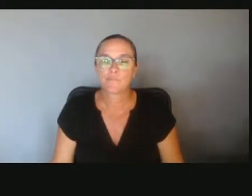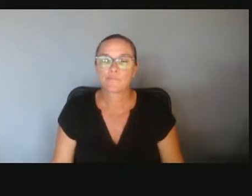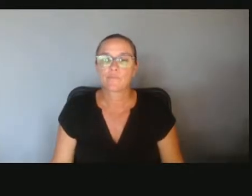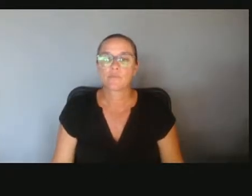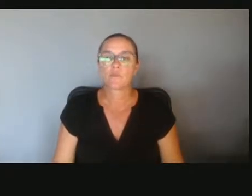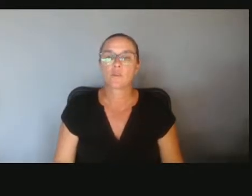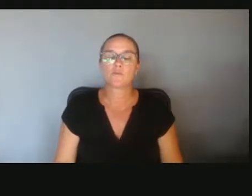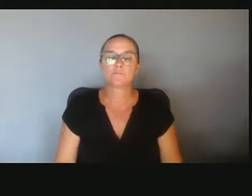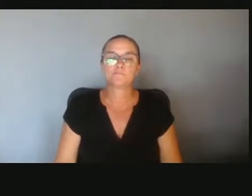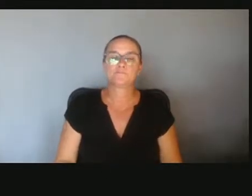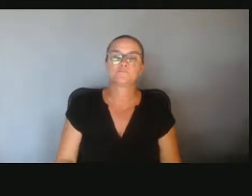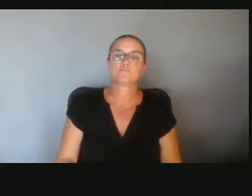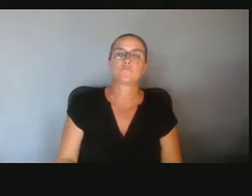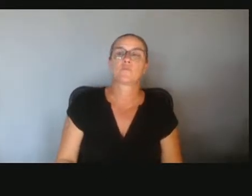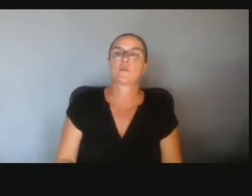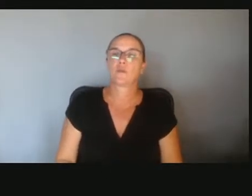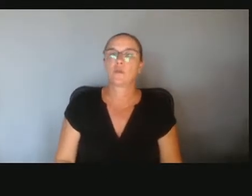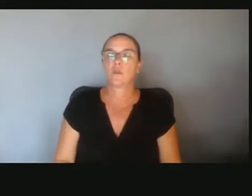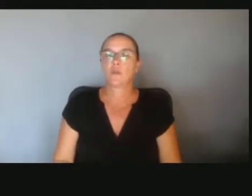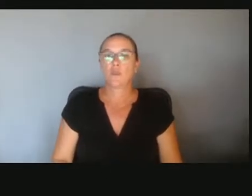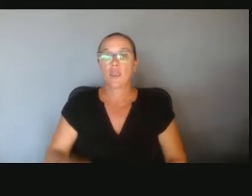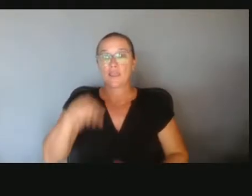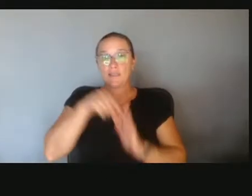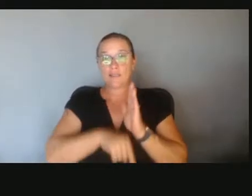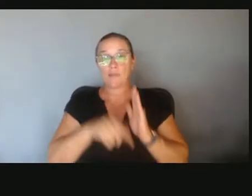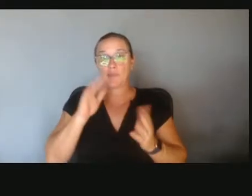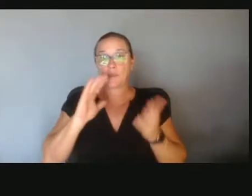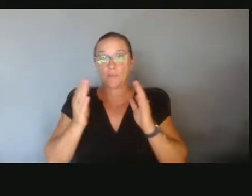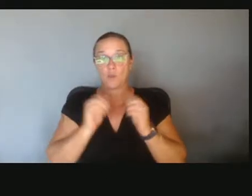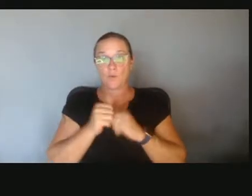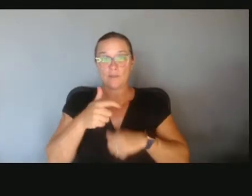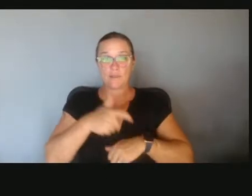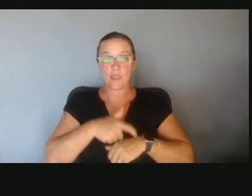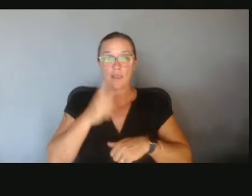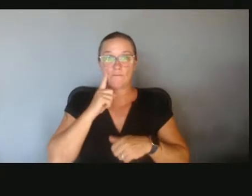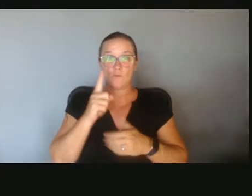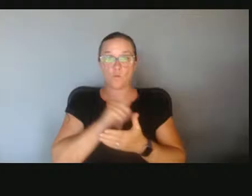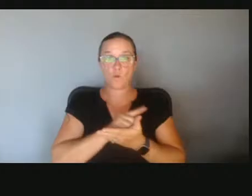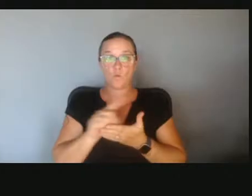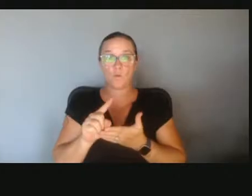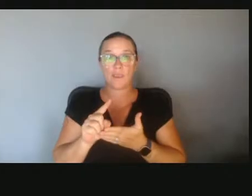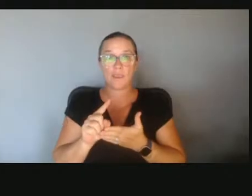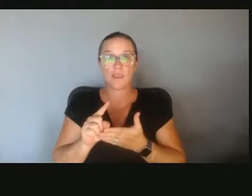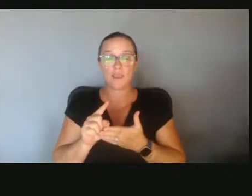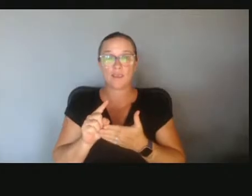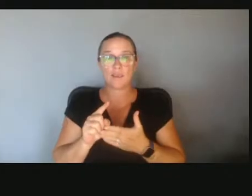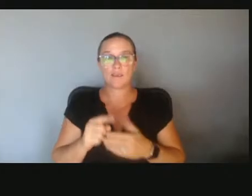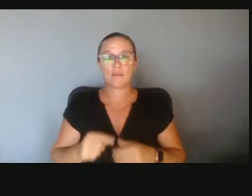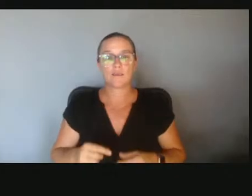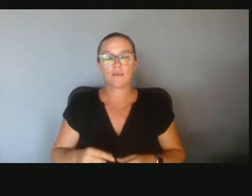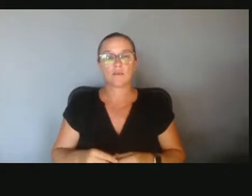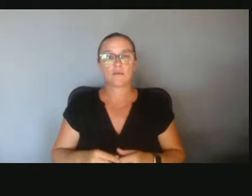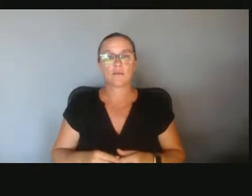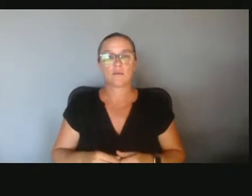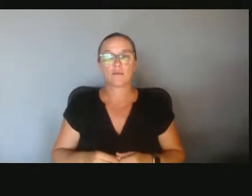well. So depth versus time on this scale for the last week, it seems like it's pretty constant in the upper